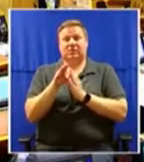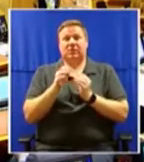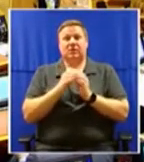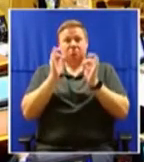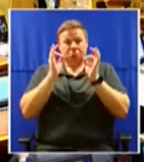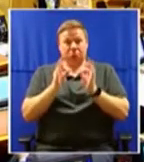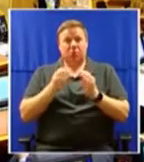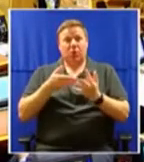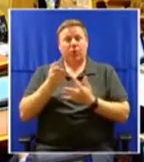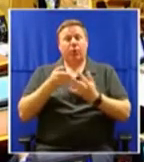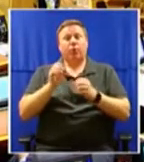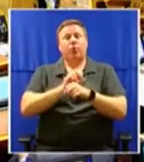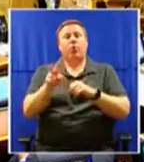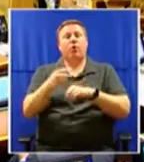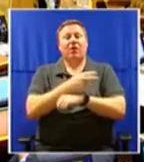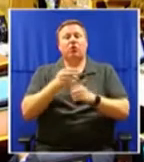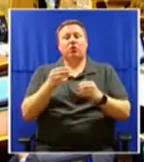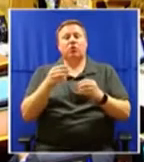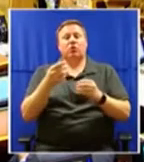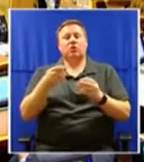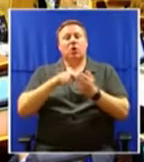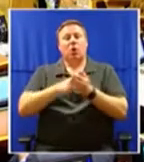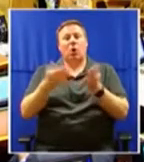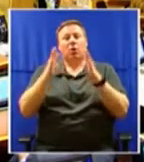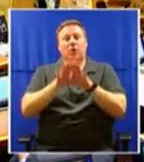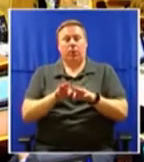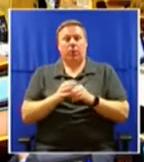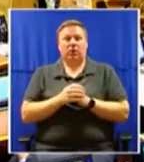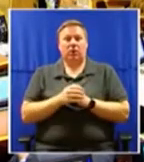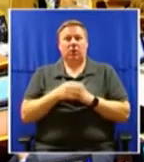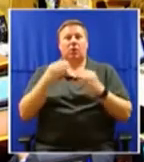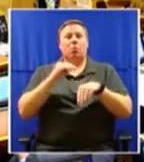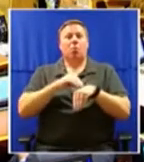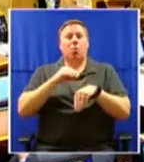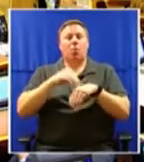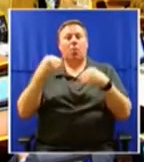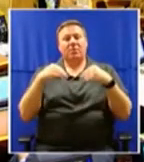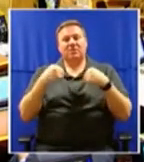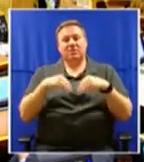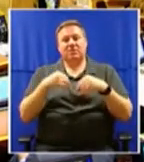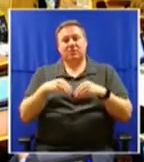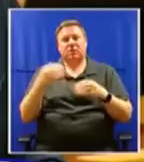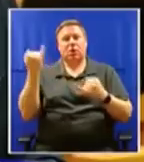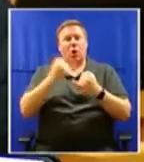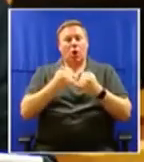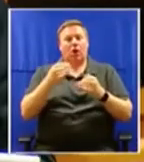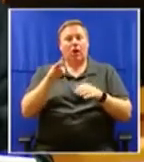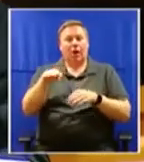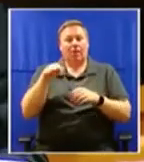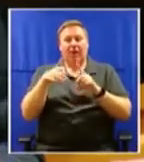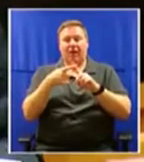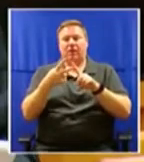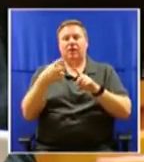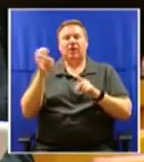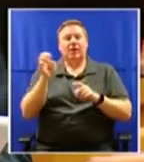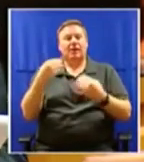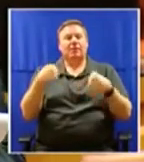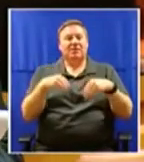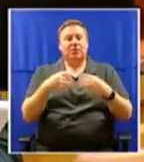during the COVID-19 lockdown. And with more and more businesses from online banking to e-commerce being